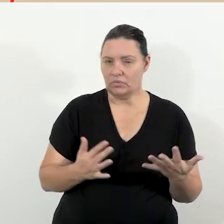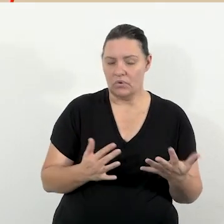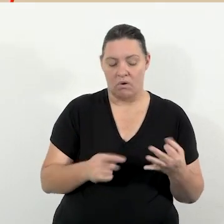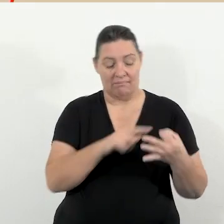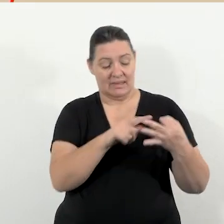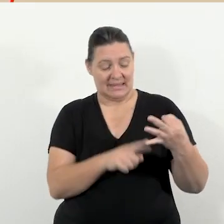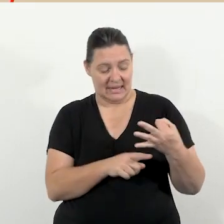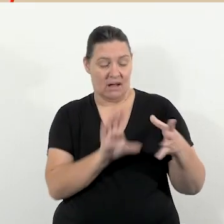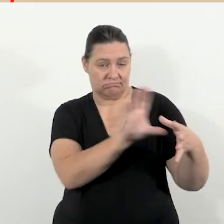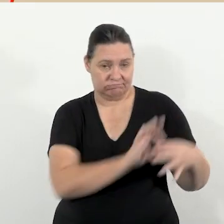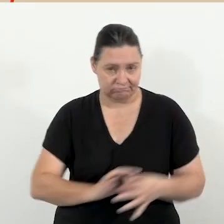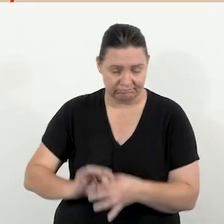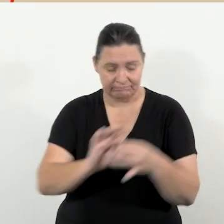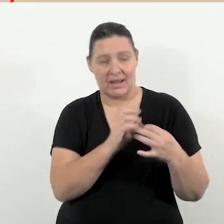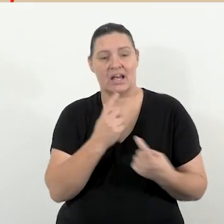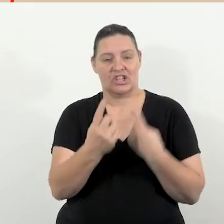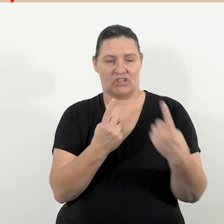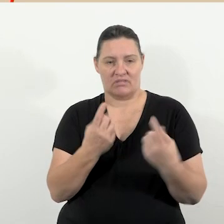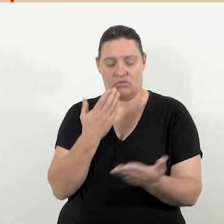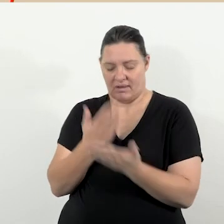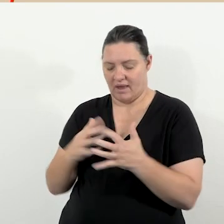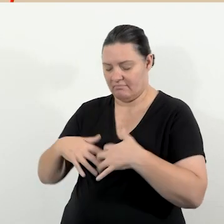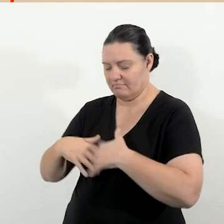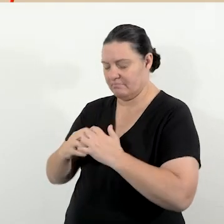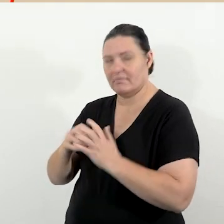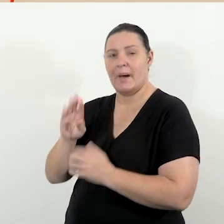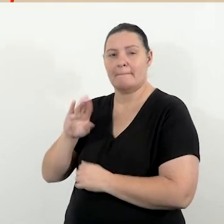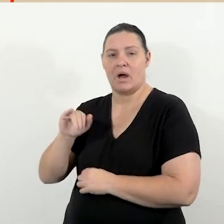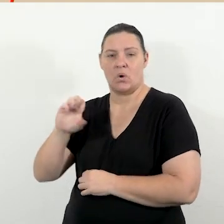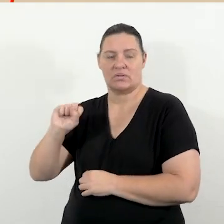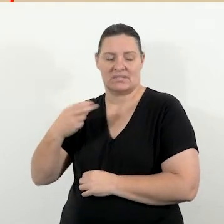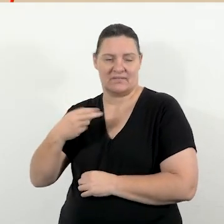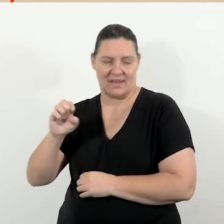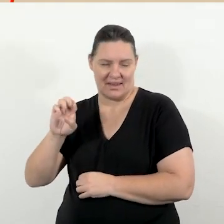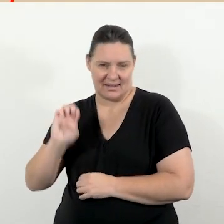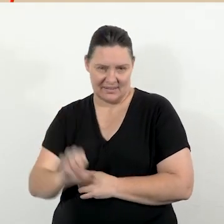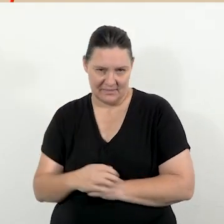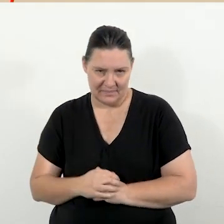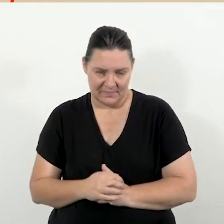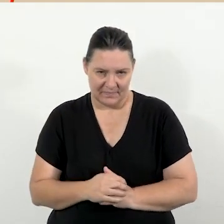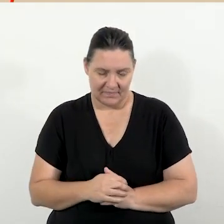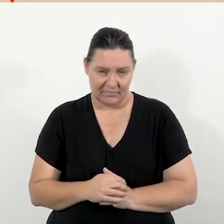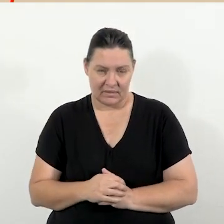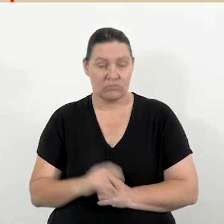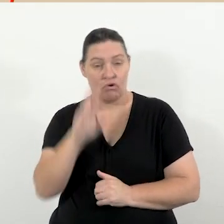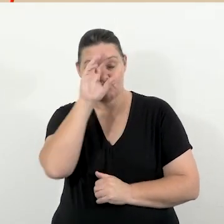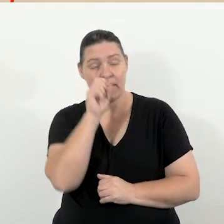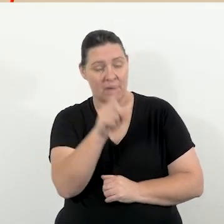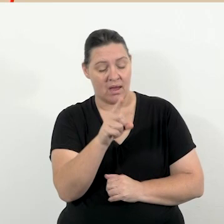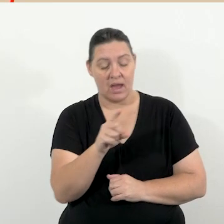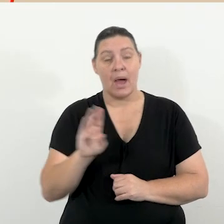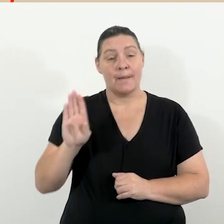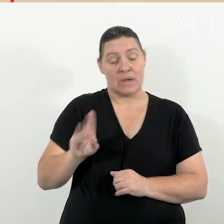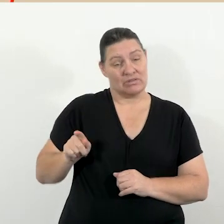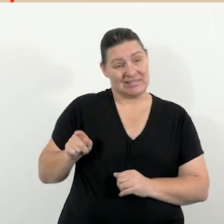So these spheres need to interact with each other in order for the biosphere to exist. And remember, we said